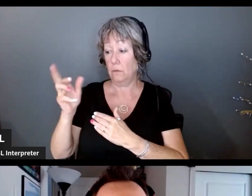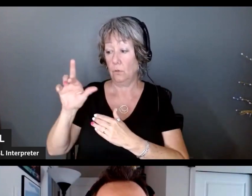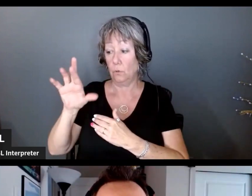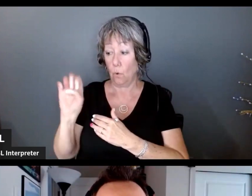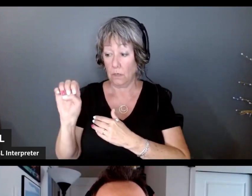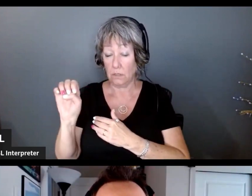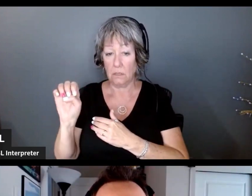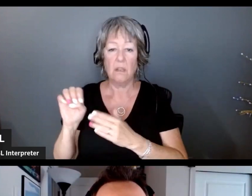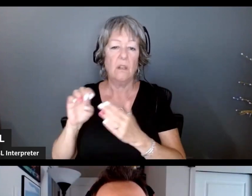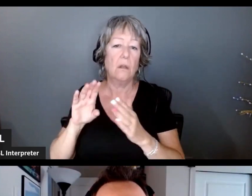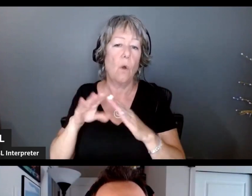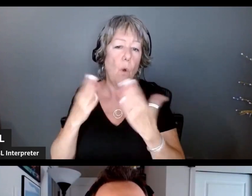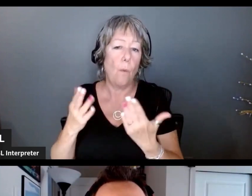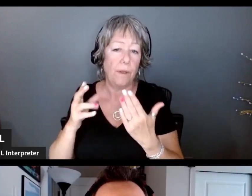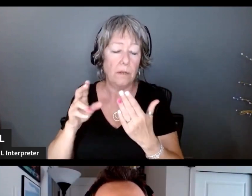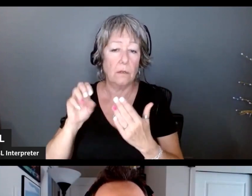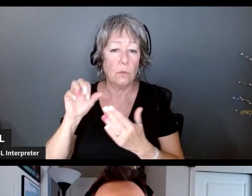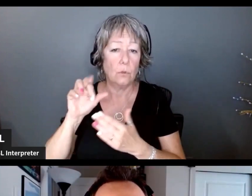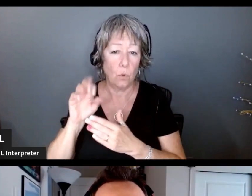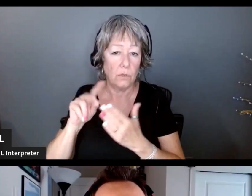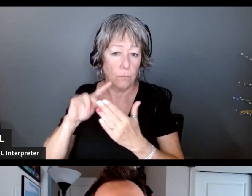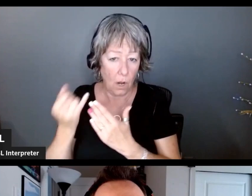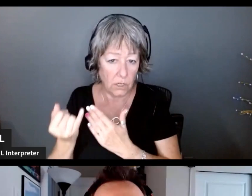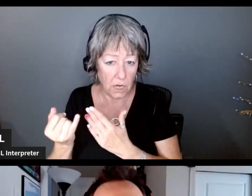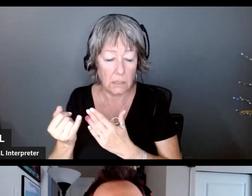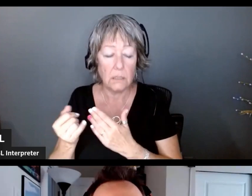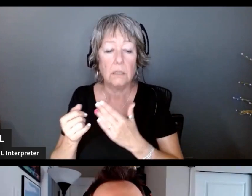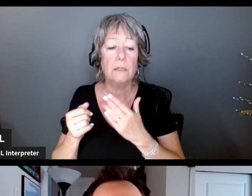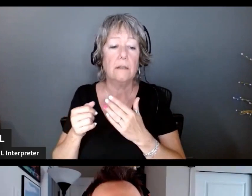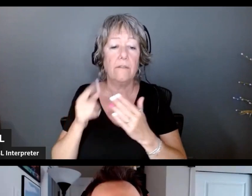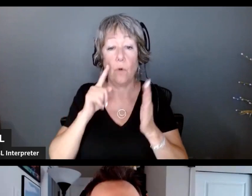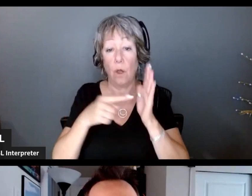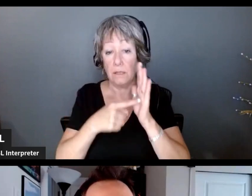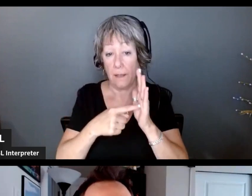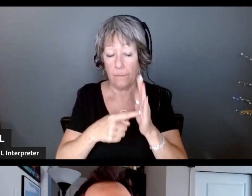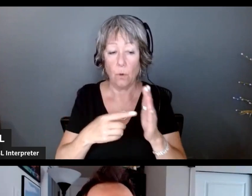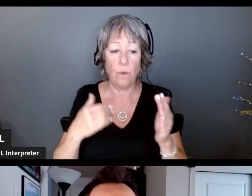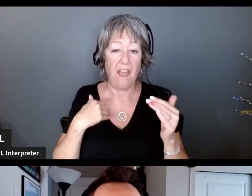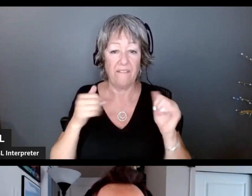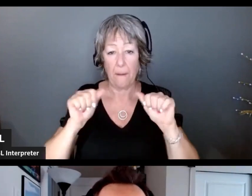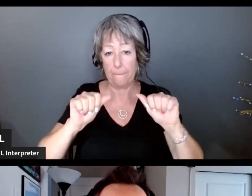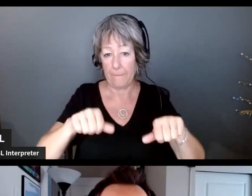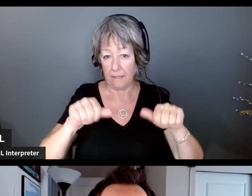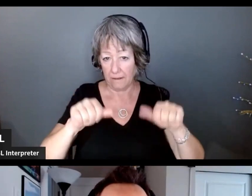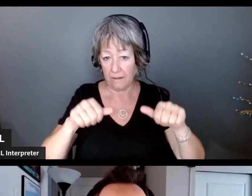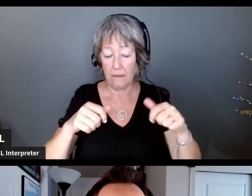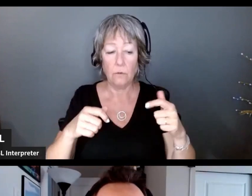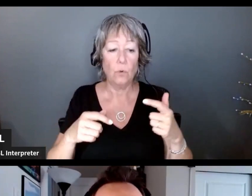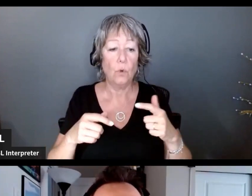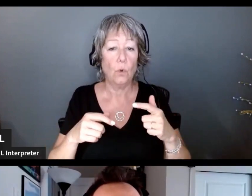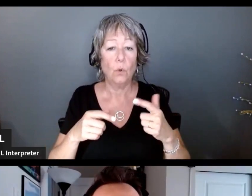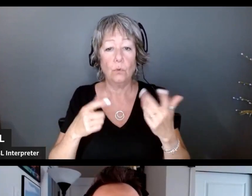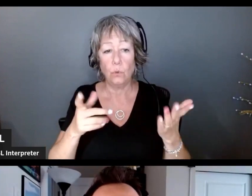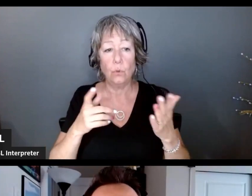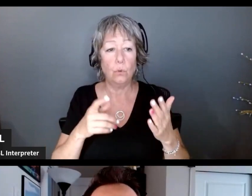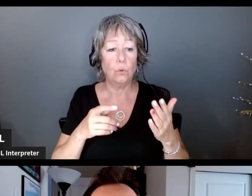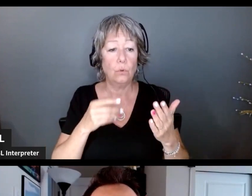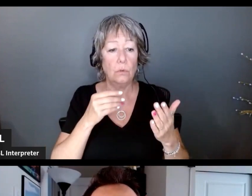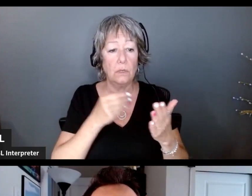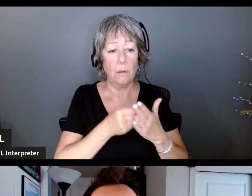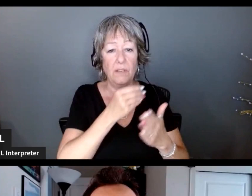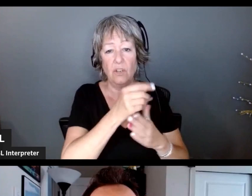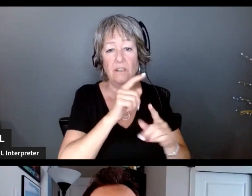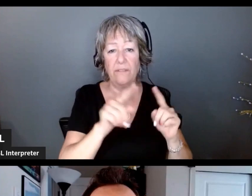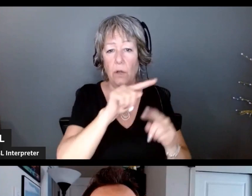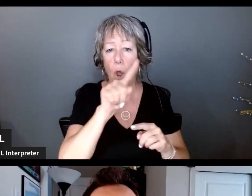project, and we have contributed a lot to that. Like, for example, you have the ability to decommission zones.